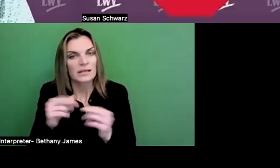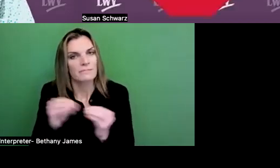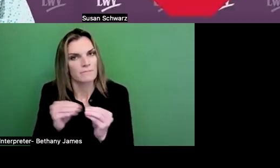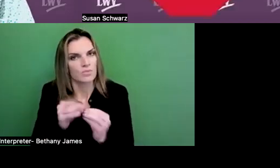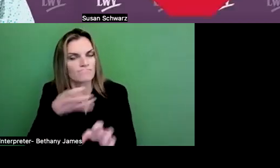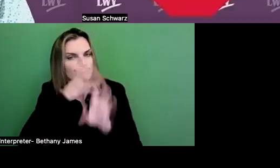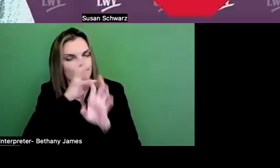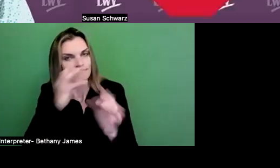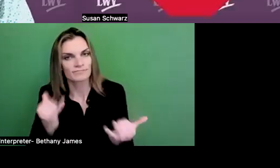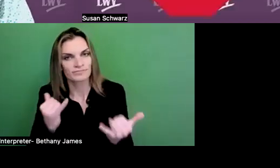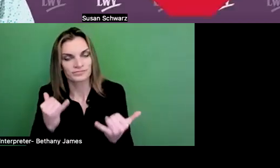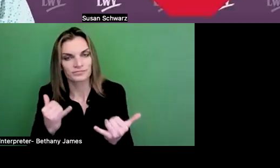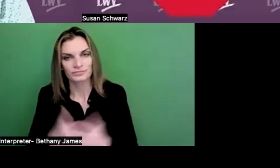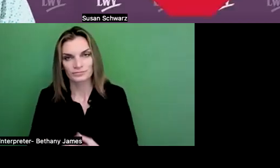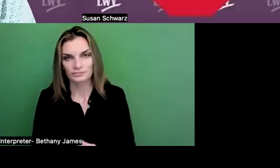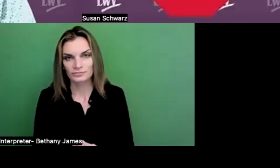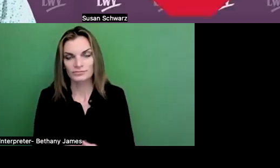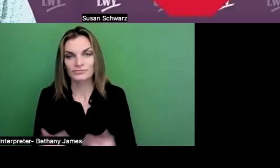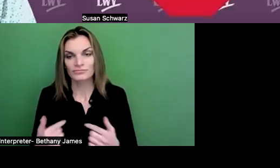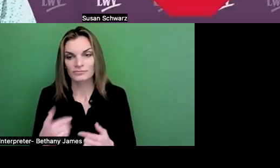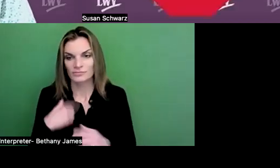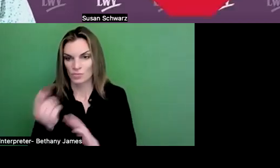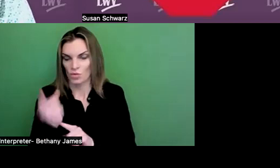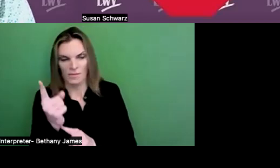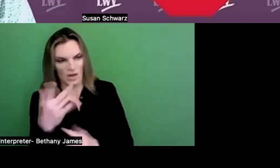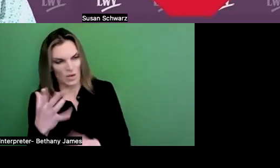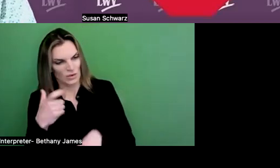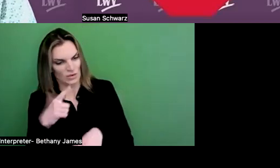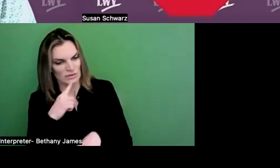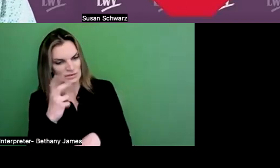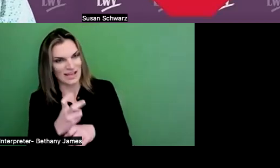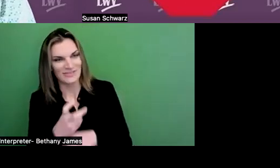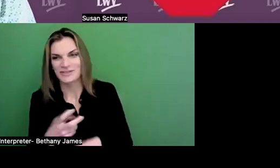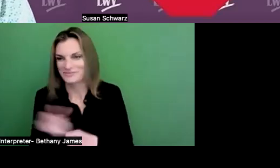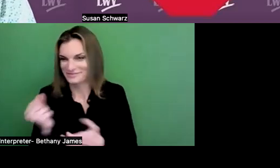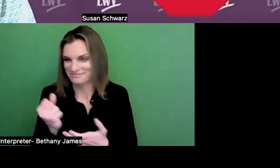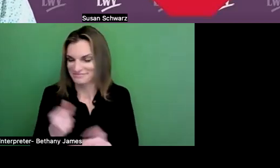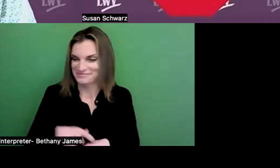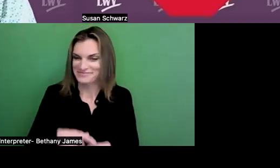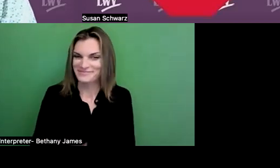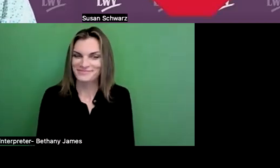have, worked, boy, this 1 minute is tough, huh?